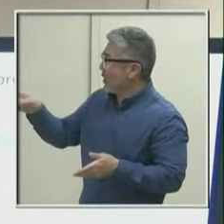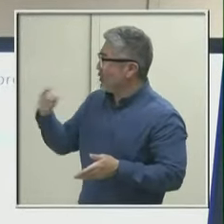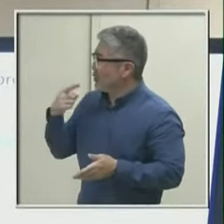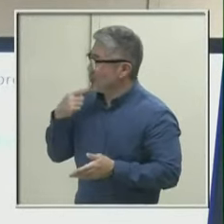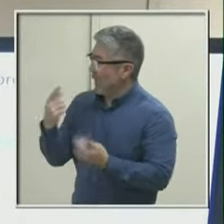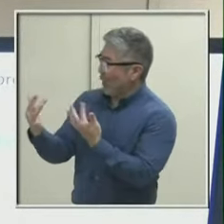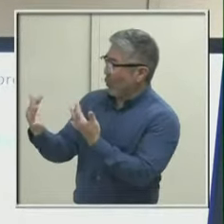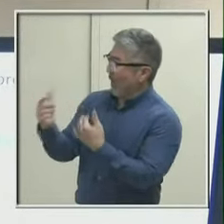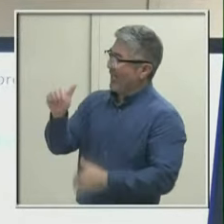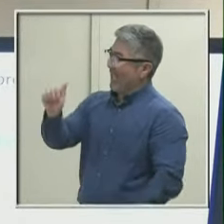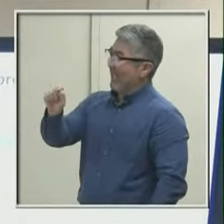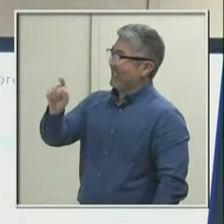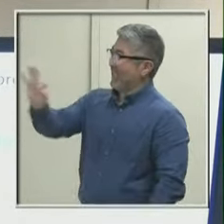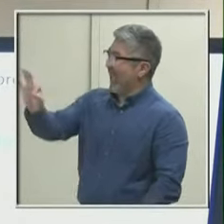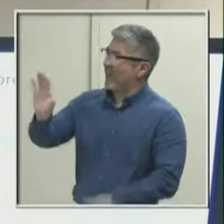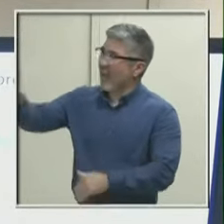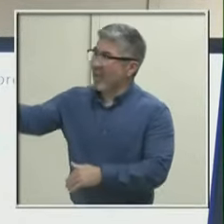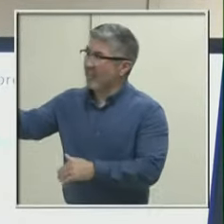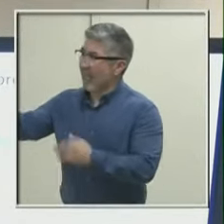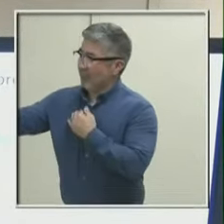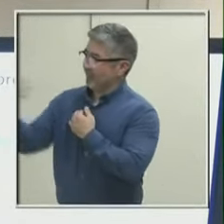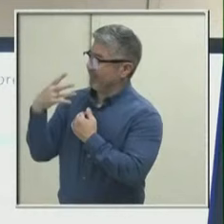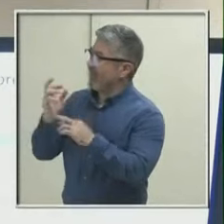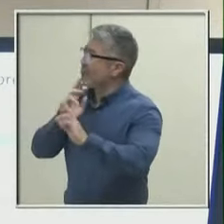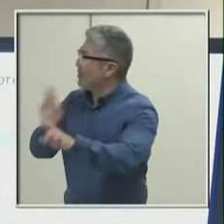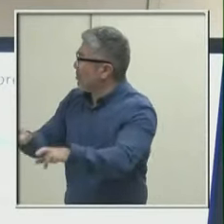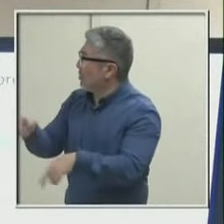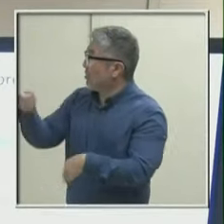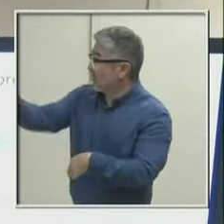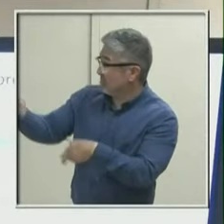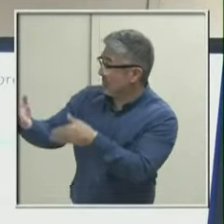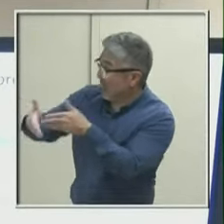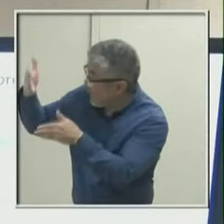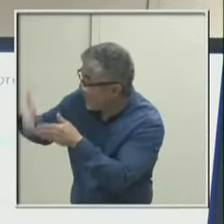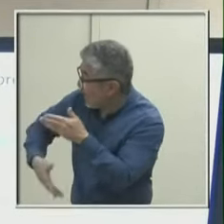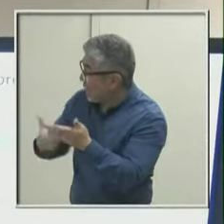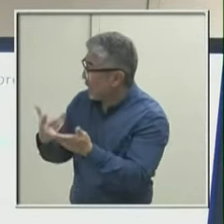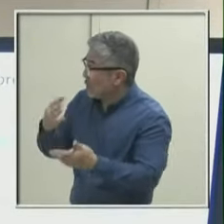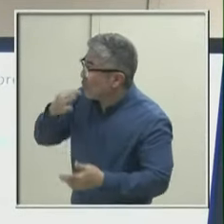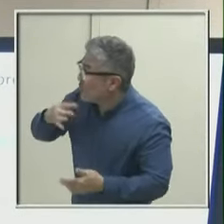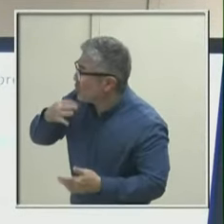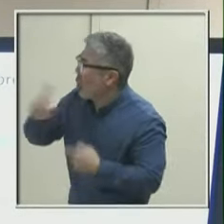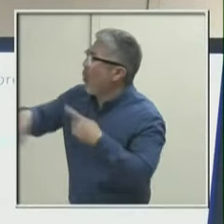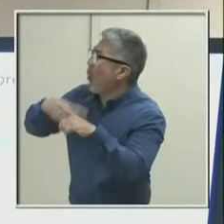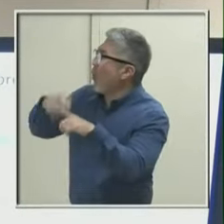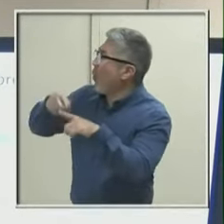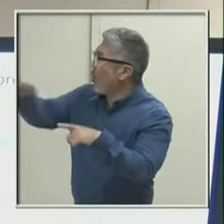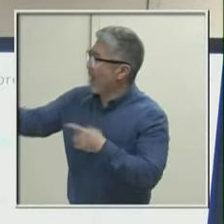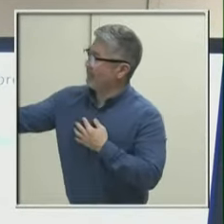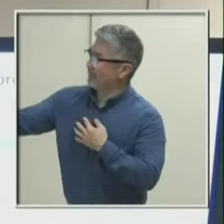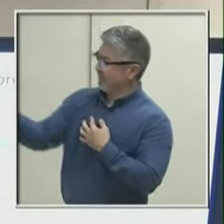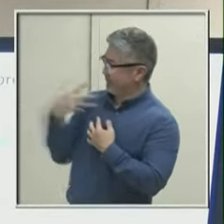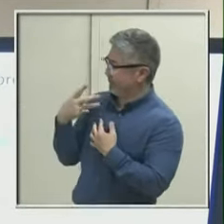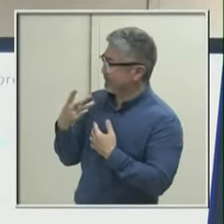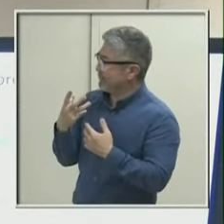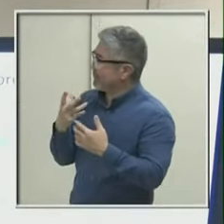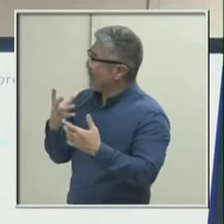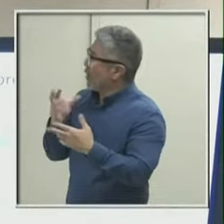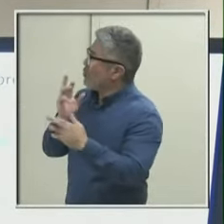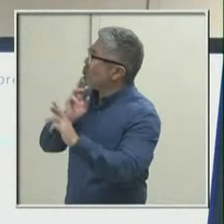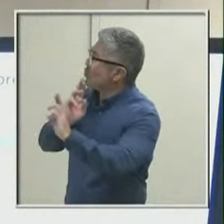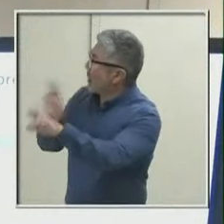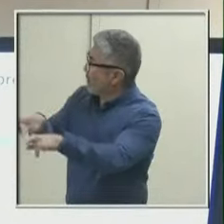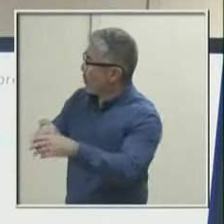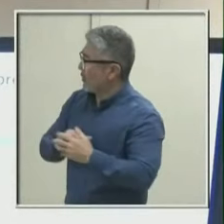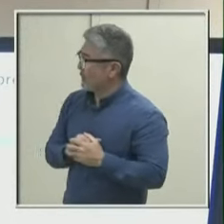far. Where are they in that investigation? What kind of a time frame are they letting you guys know that they're going to share their entire report with the Maui Fire